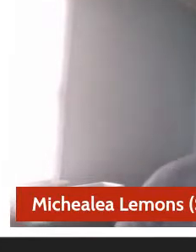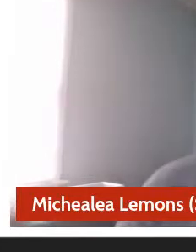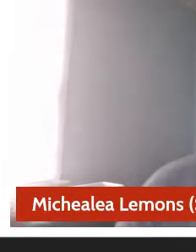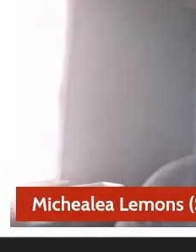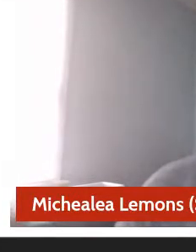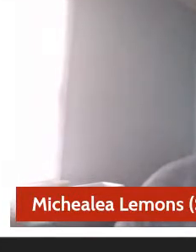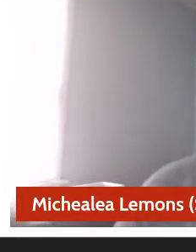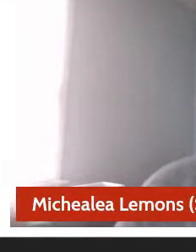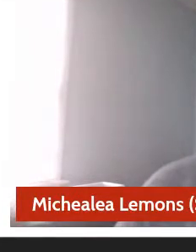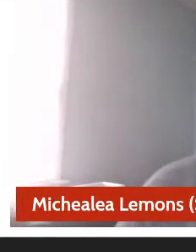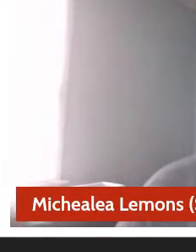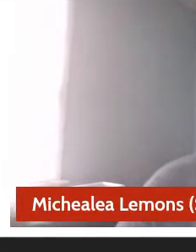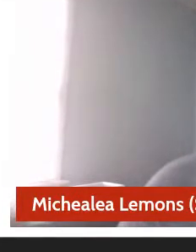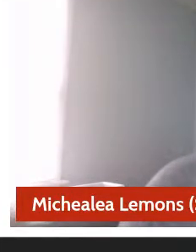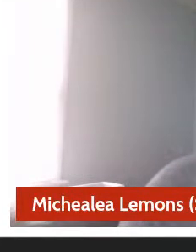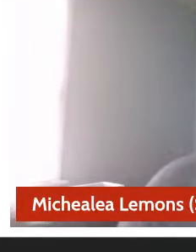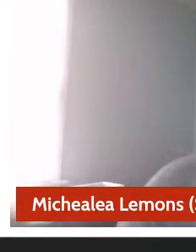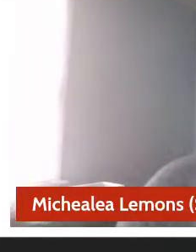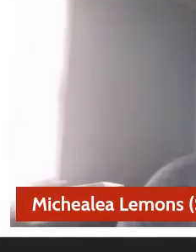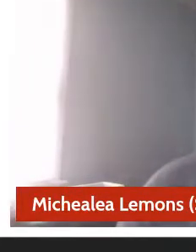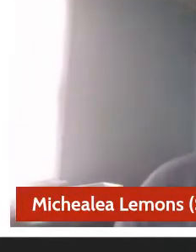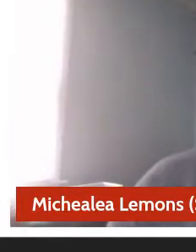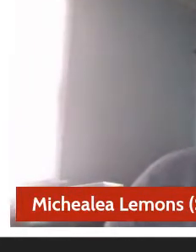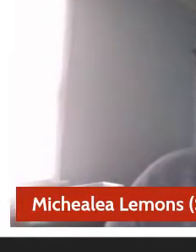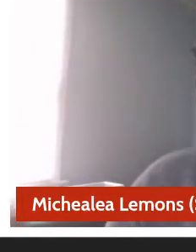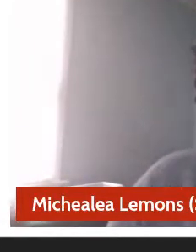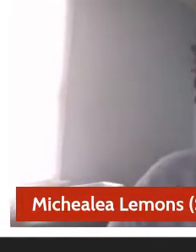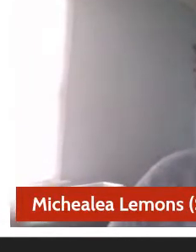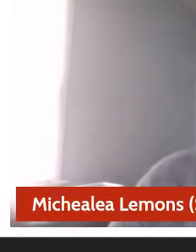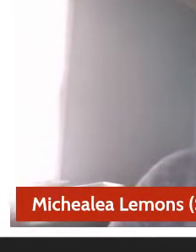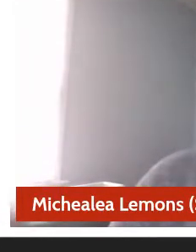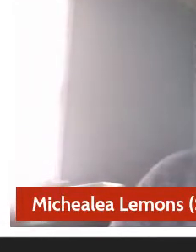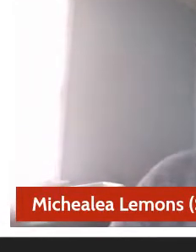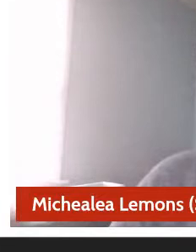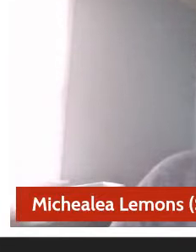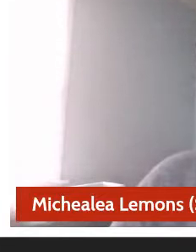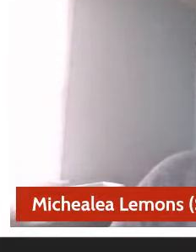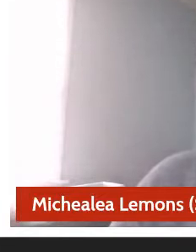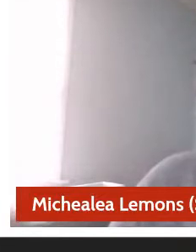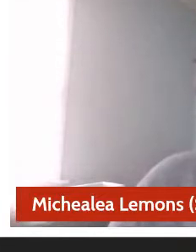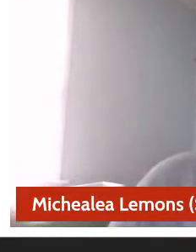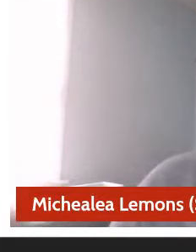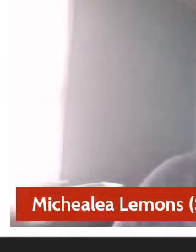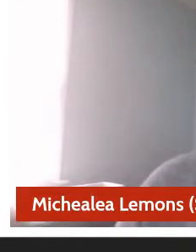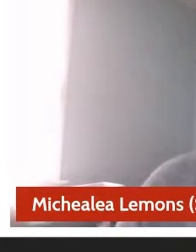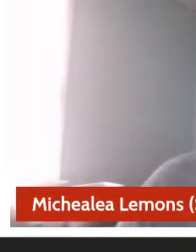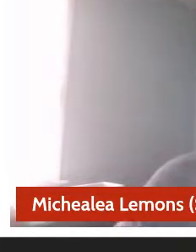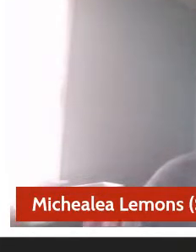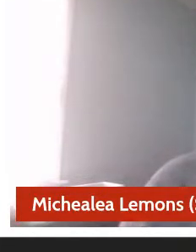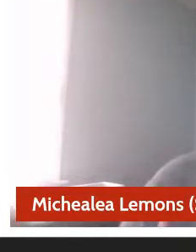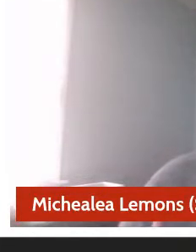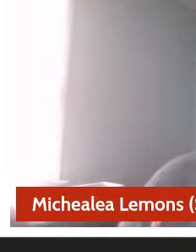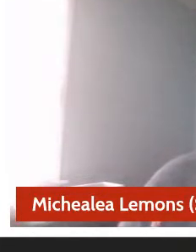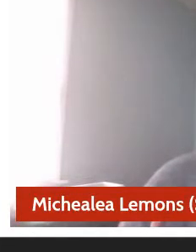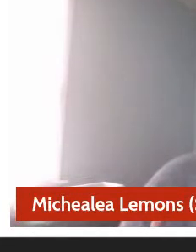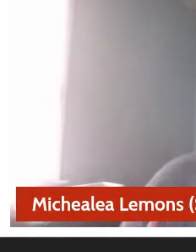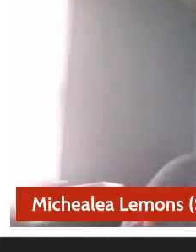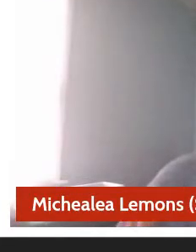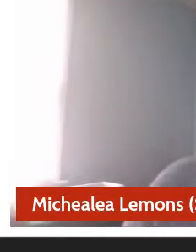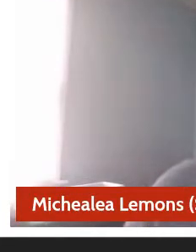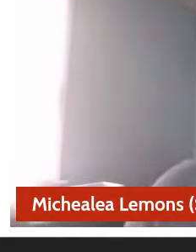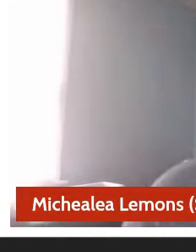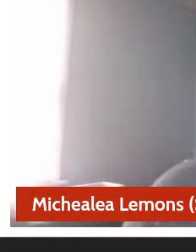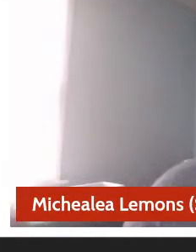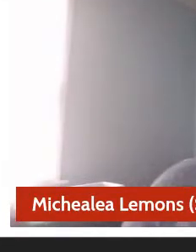mlemons@pcaf-wa.org. And we will also be posting that in our chat box. Again, that's free to join. This is just a great resource to have